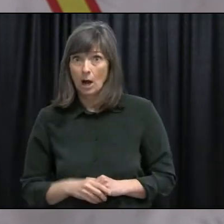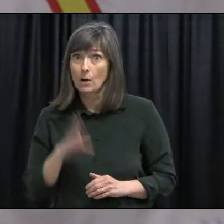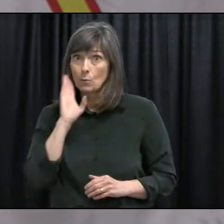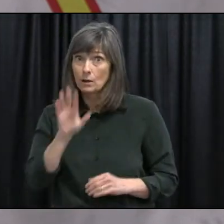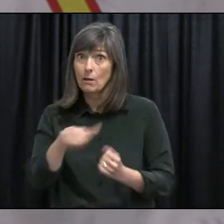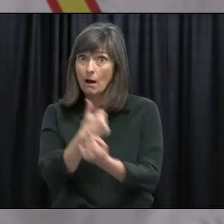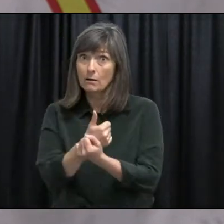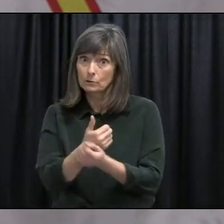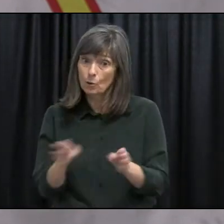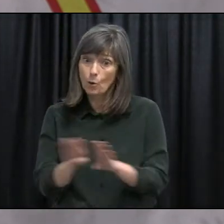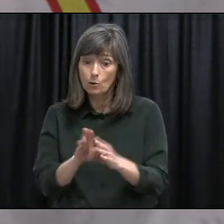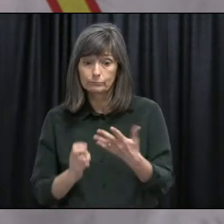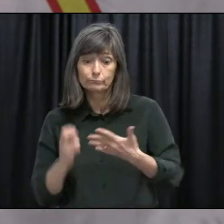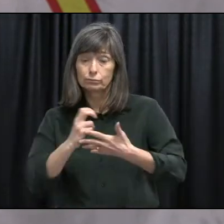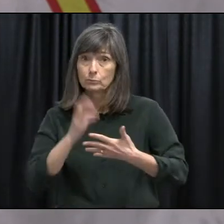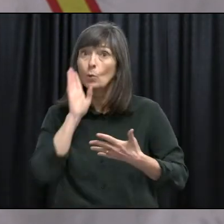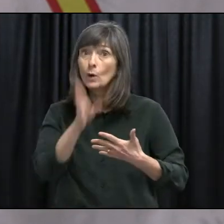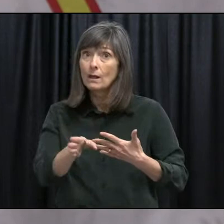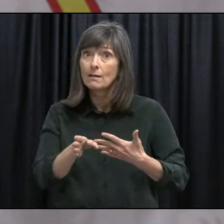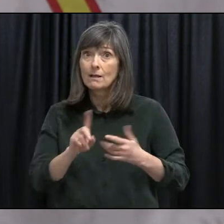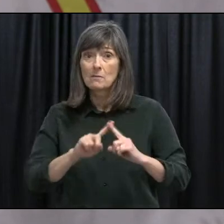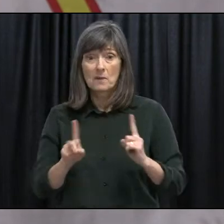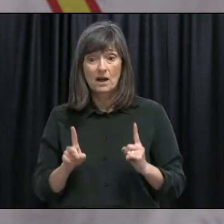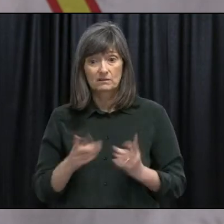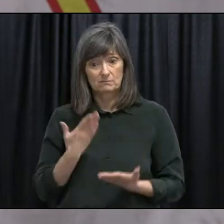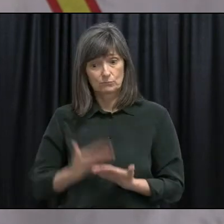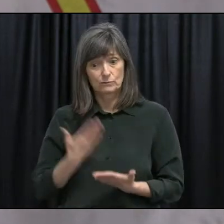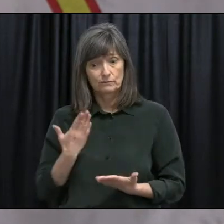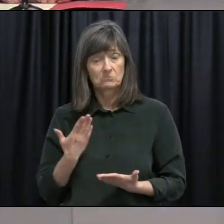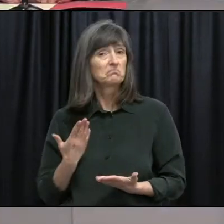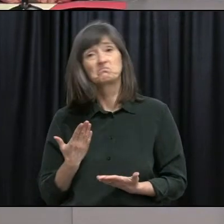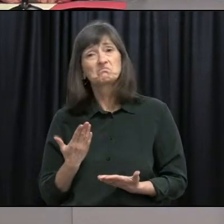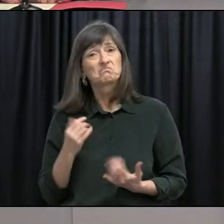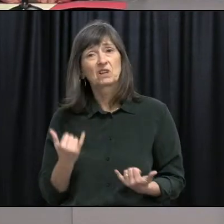without that evidence to do so. Thank you.